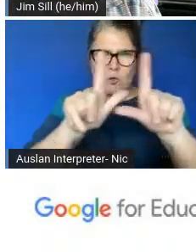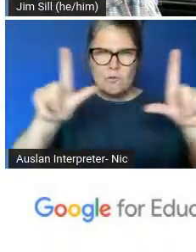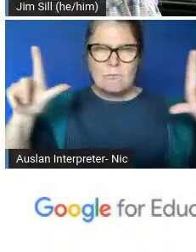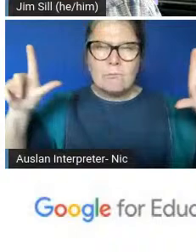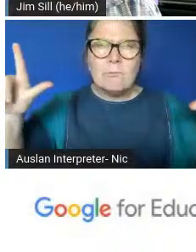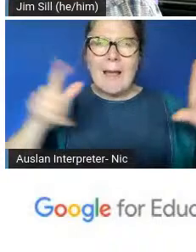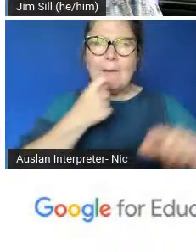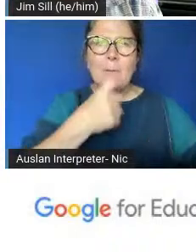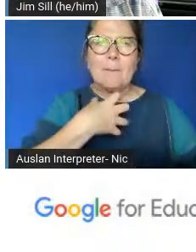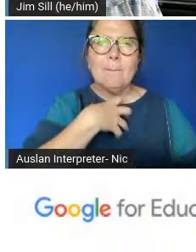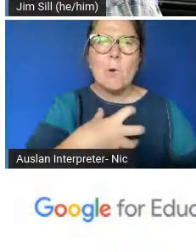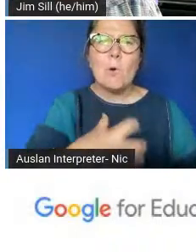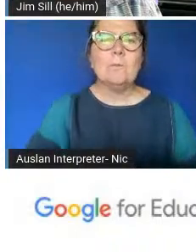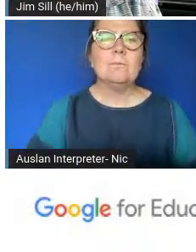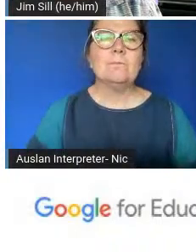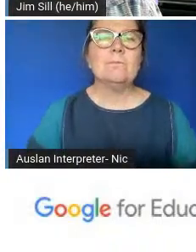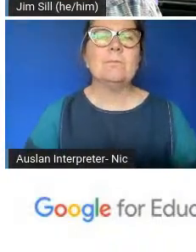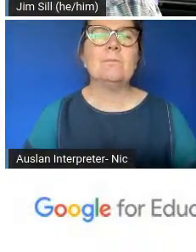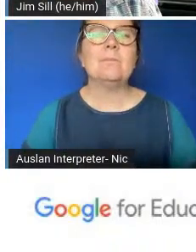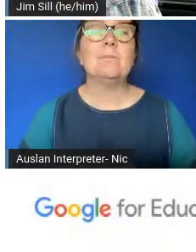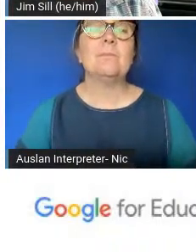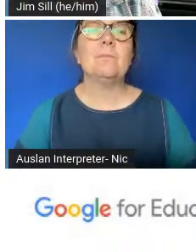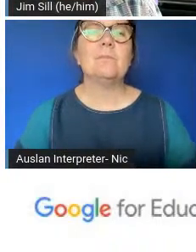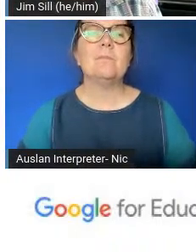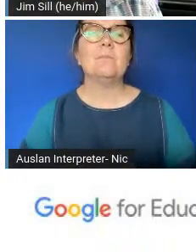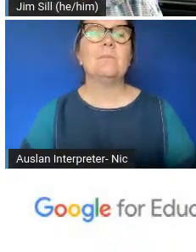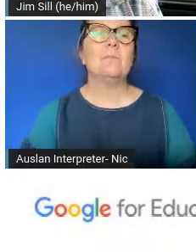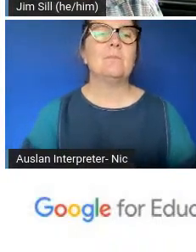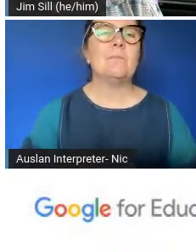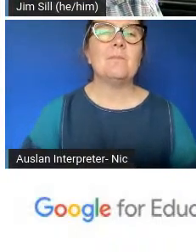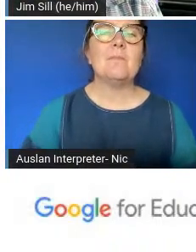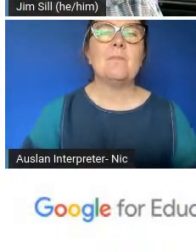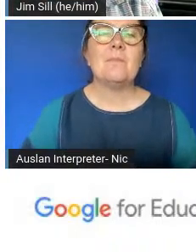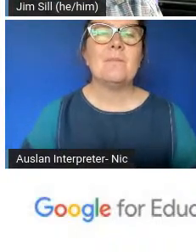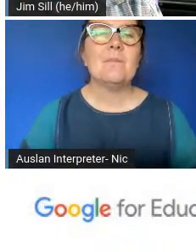closer to that before you do that. But